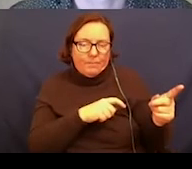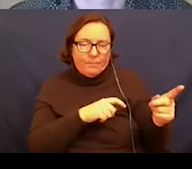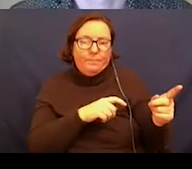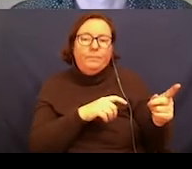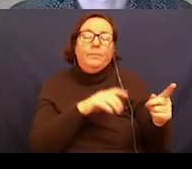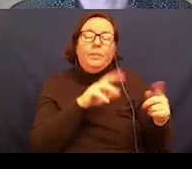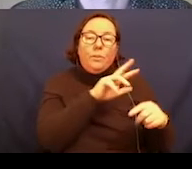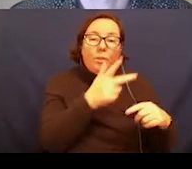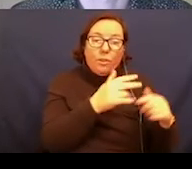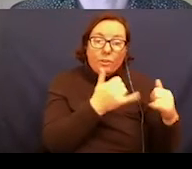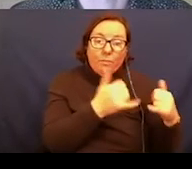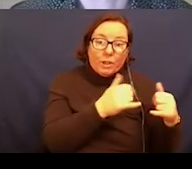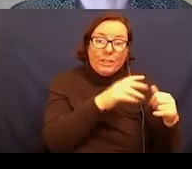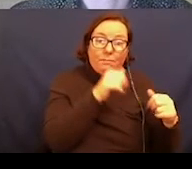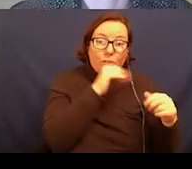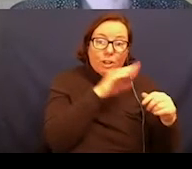company.